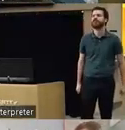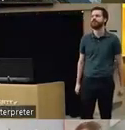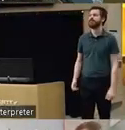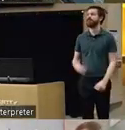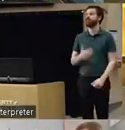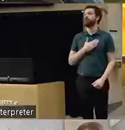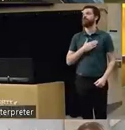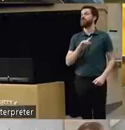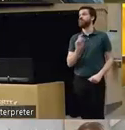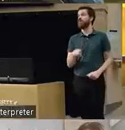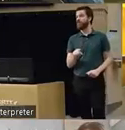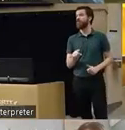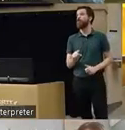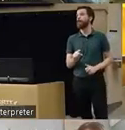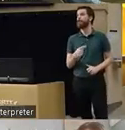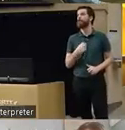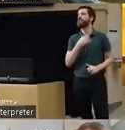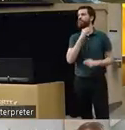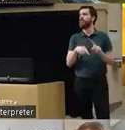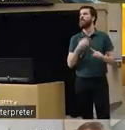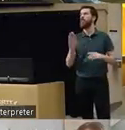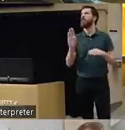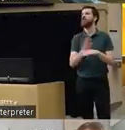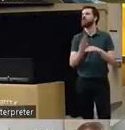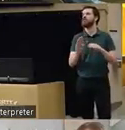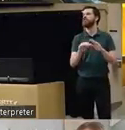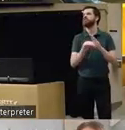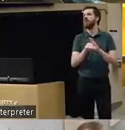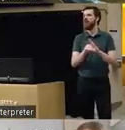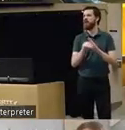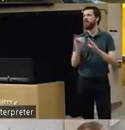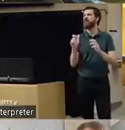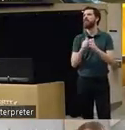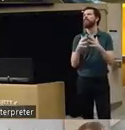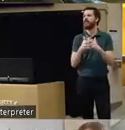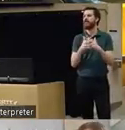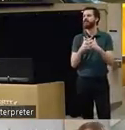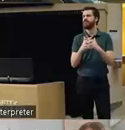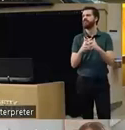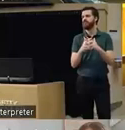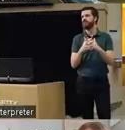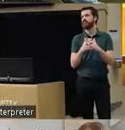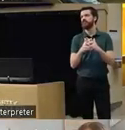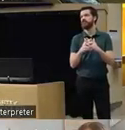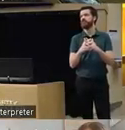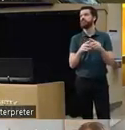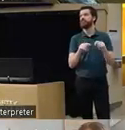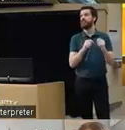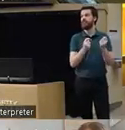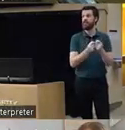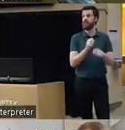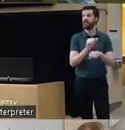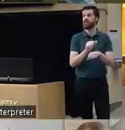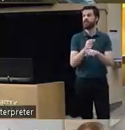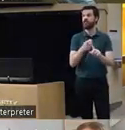My question is, I'm curious about your business model that you implemented. So is the team employed by